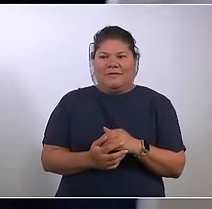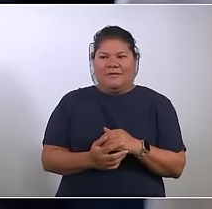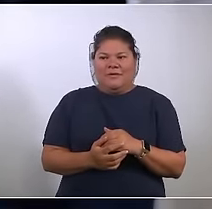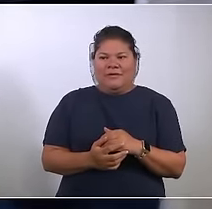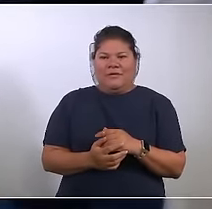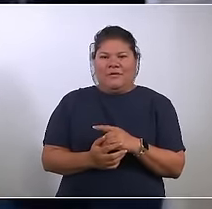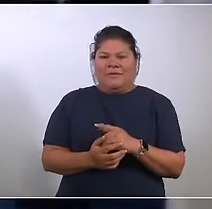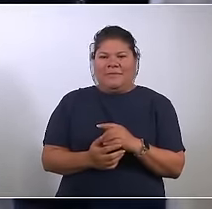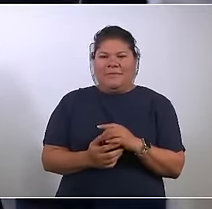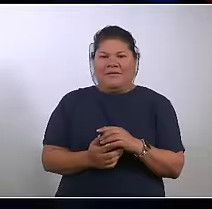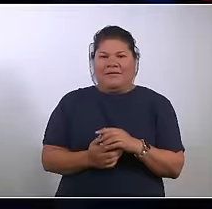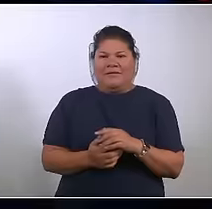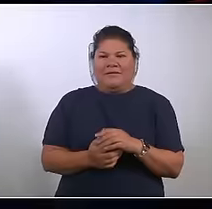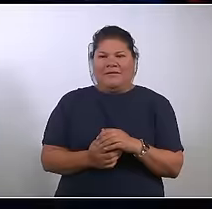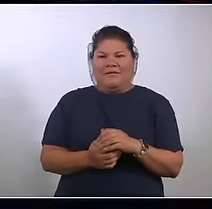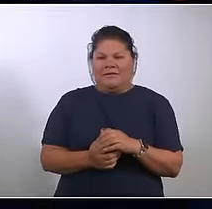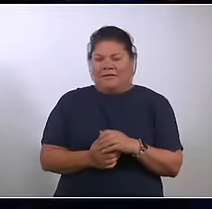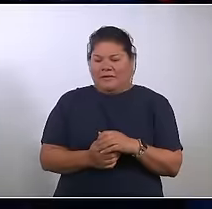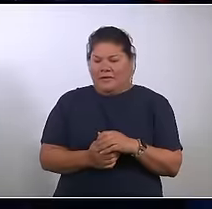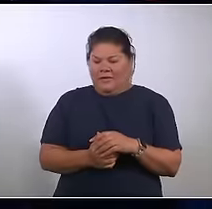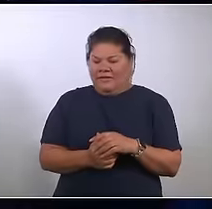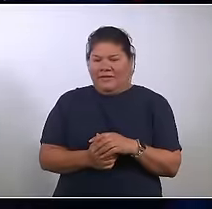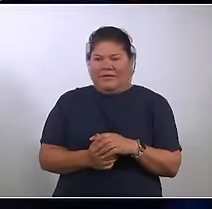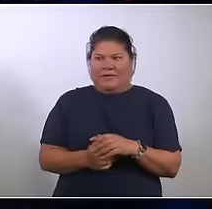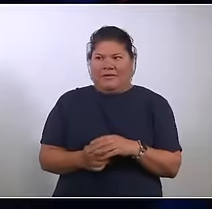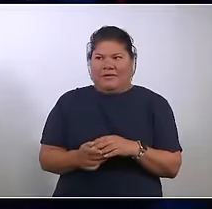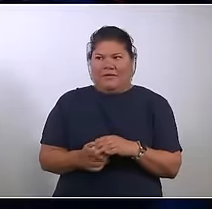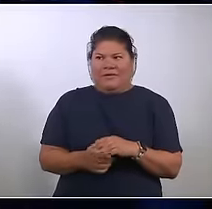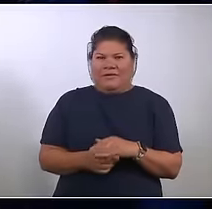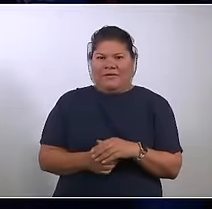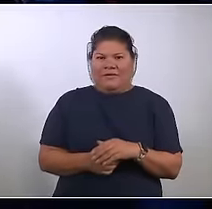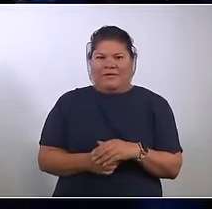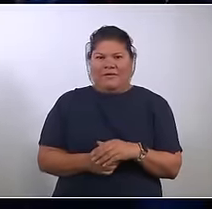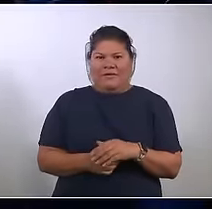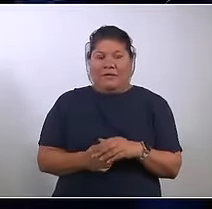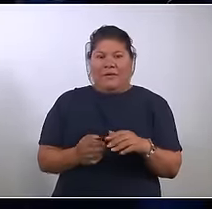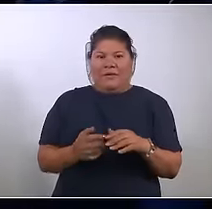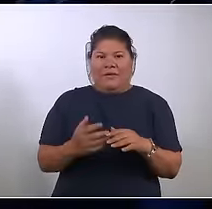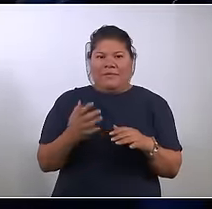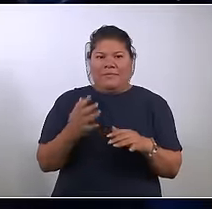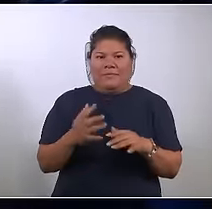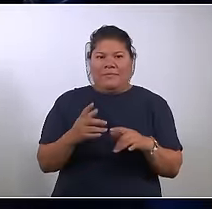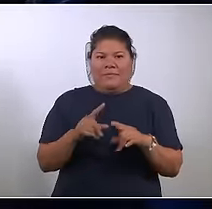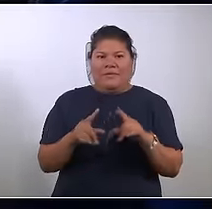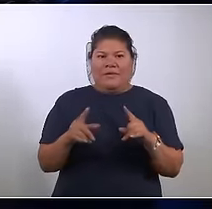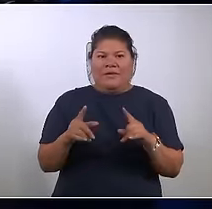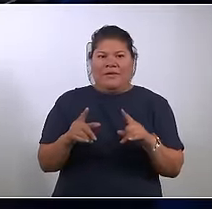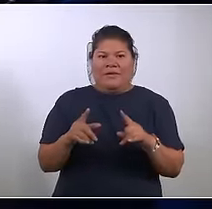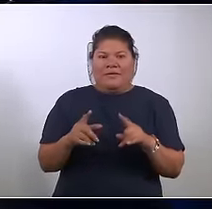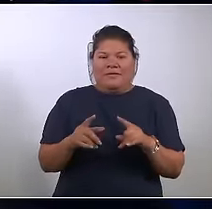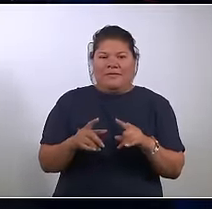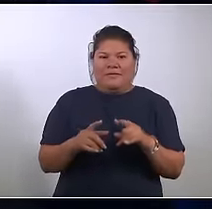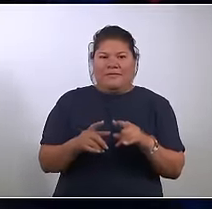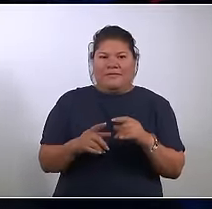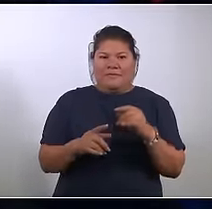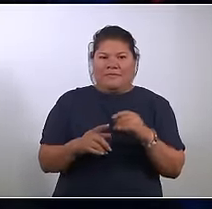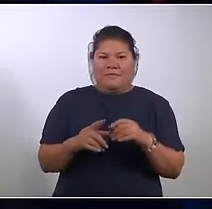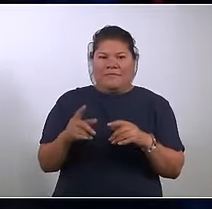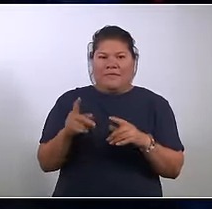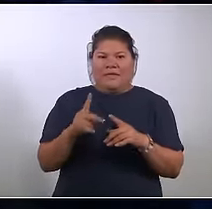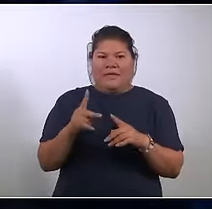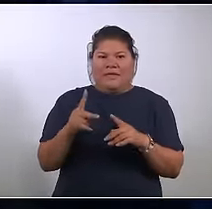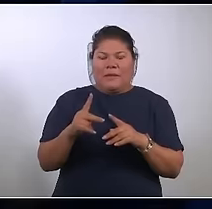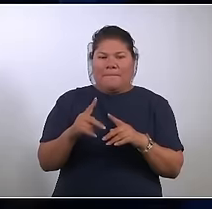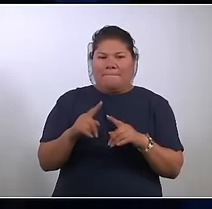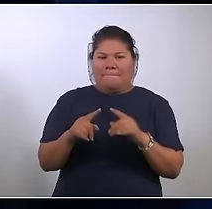Pero si pudiéramos hacer esto simbólicamente. And everybody that has surrounded this man of God. Y todo lo que han rodeado este varón de Dios. If you would make